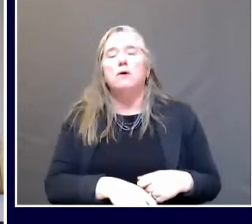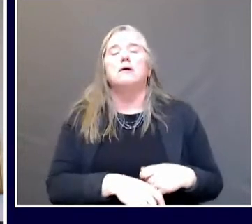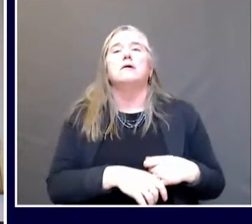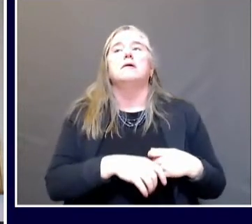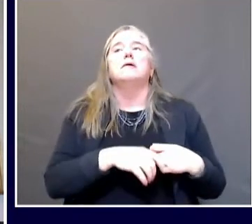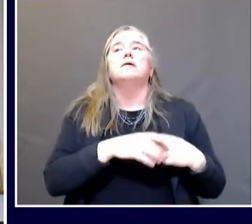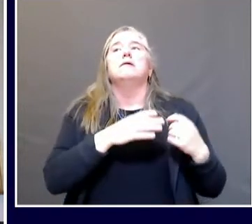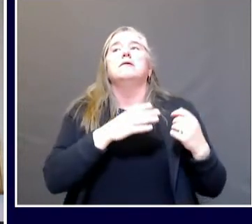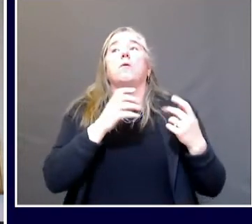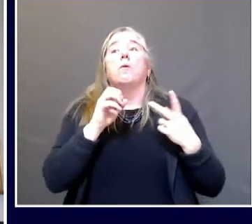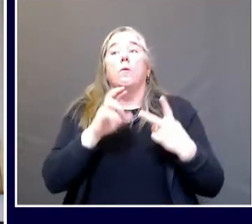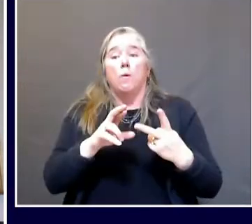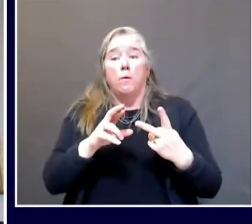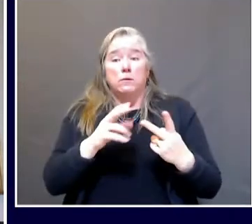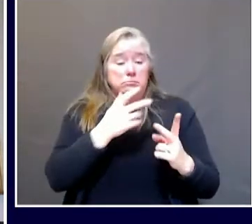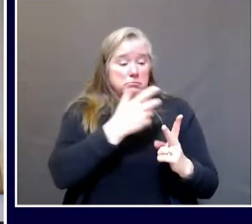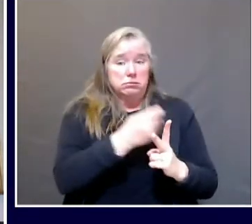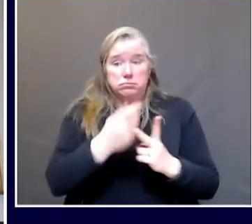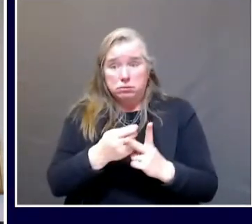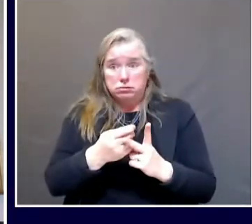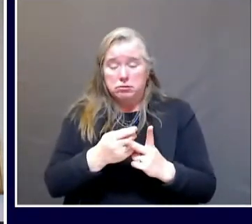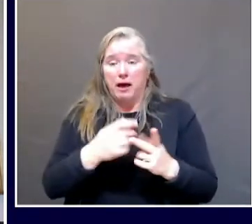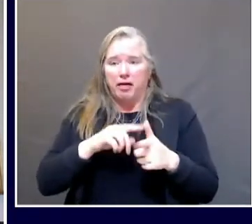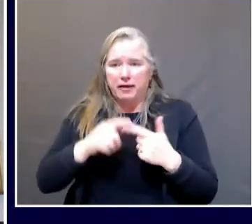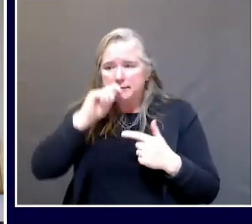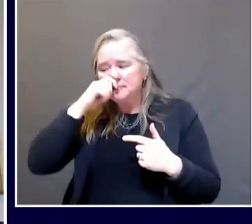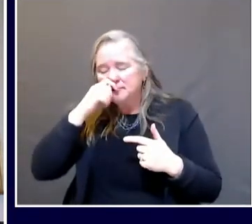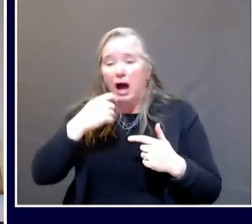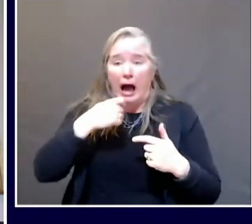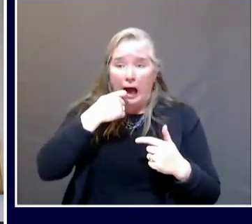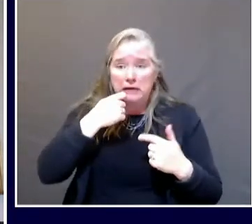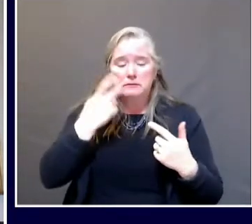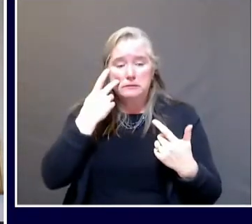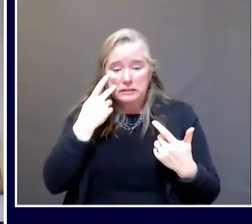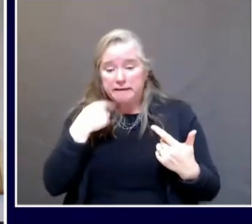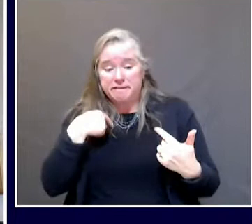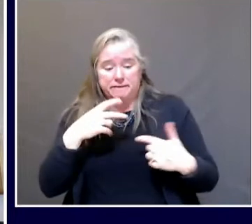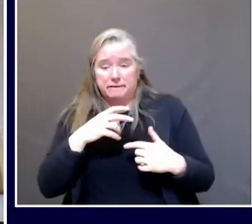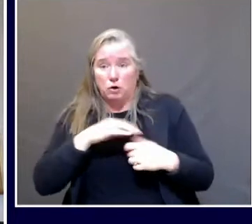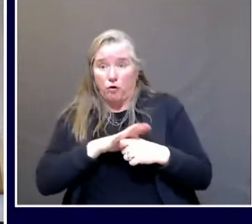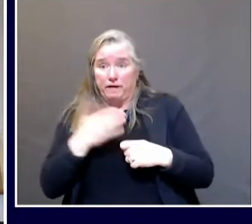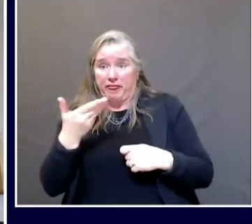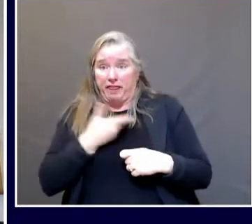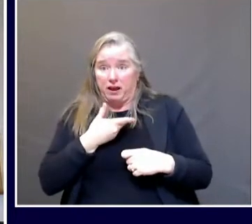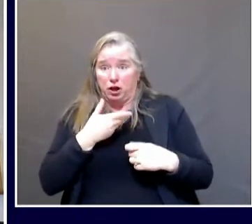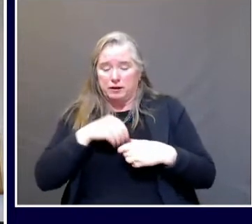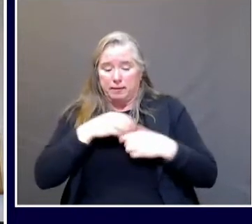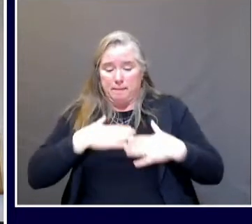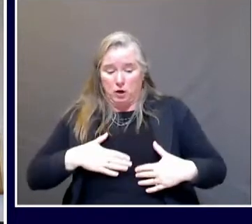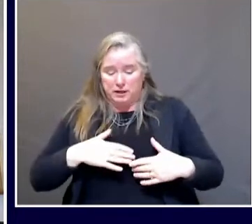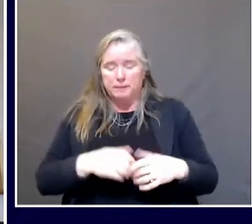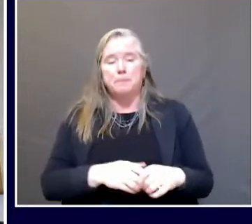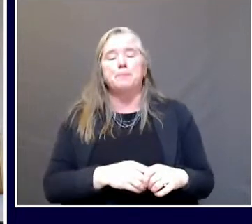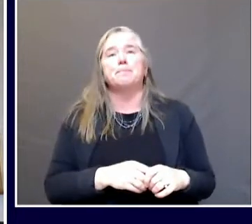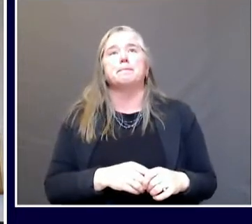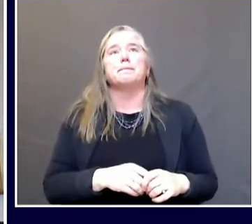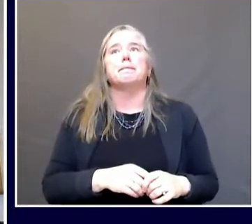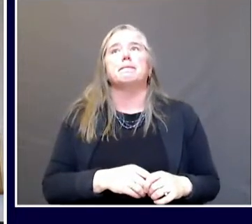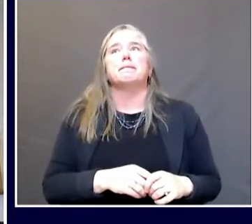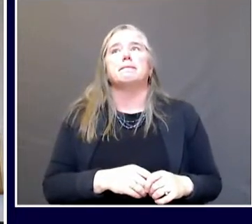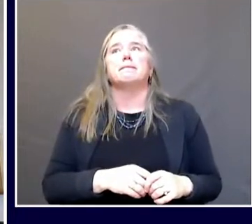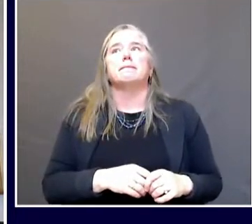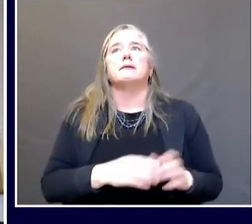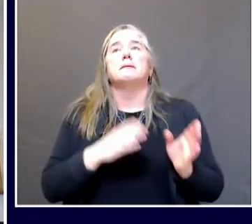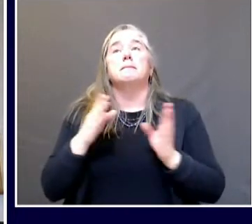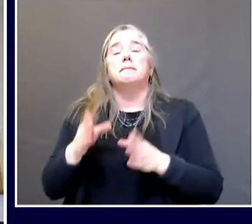is not yet fully known is whether it ramps up the body's immune system such that not only do you not get sick,